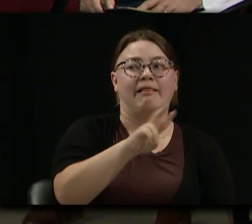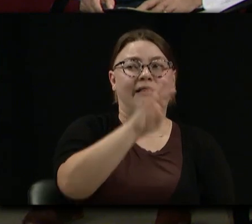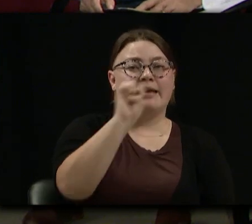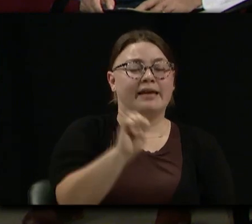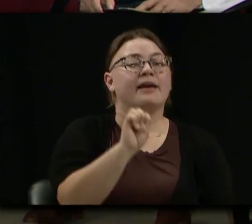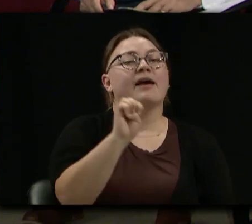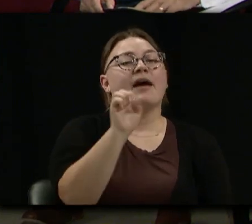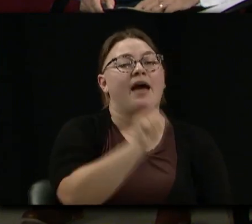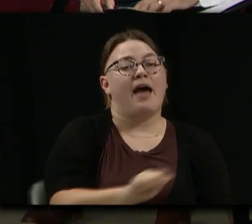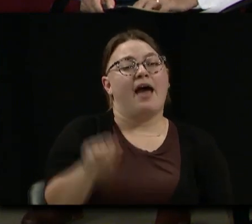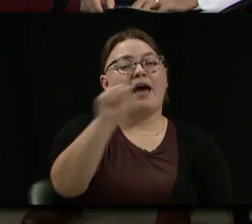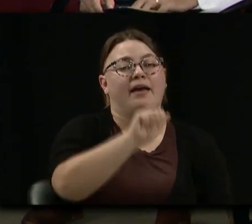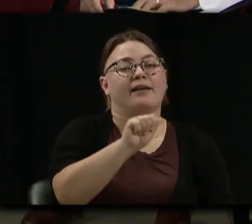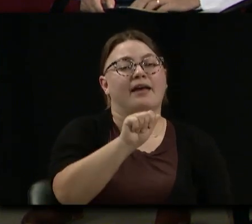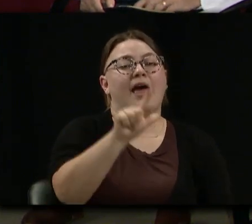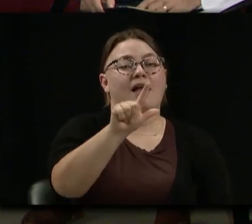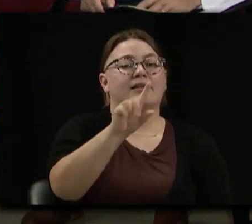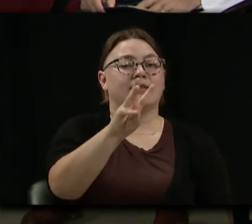league@lwvdayton.org. That's